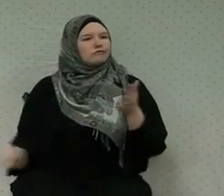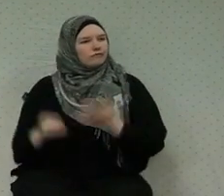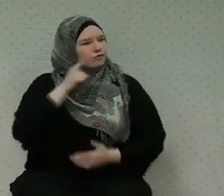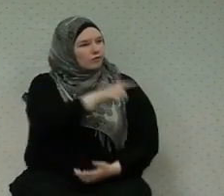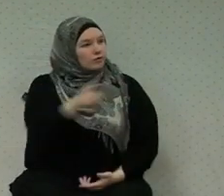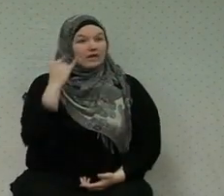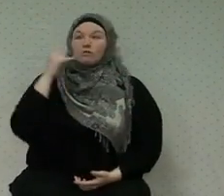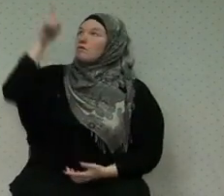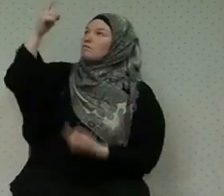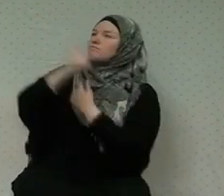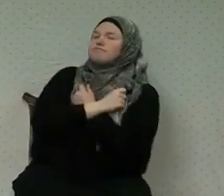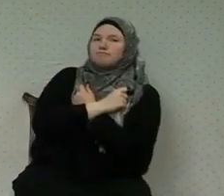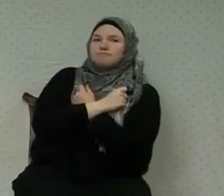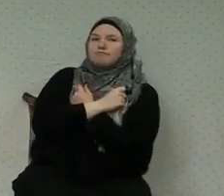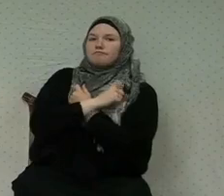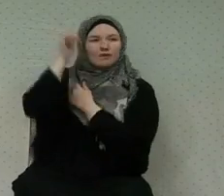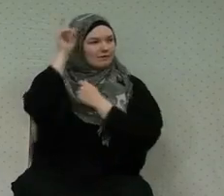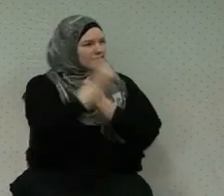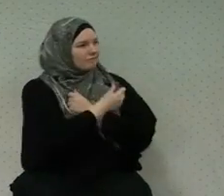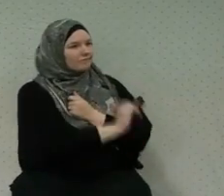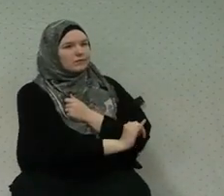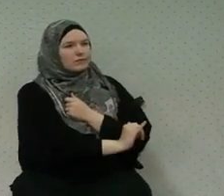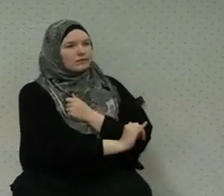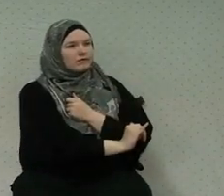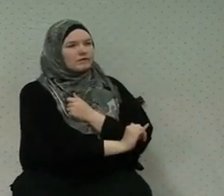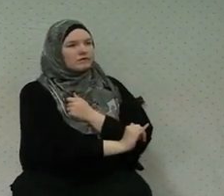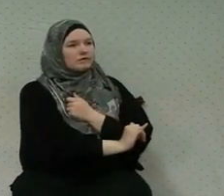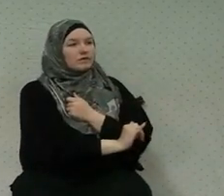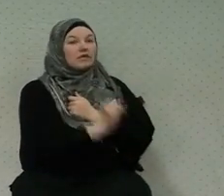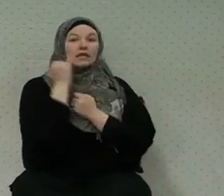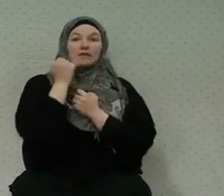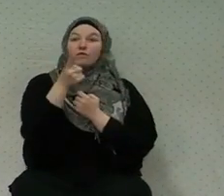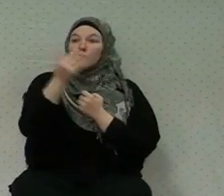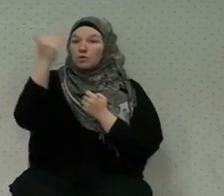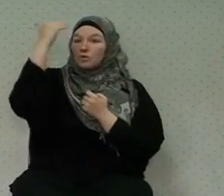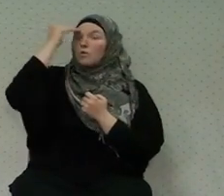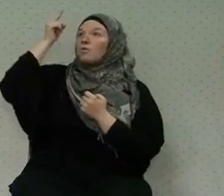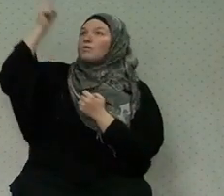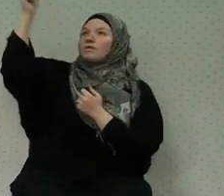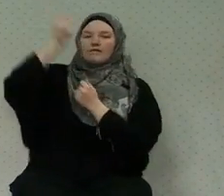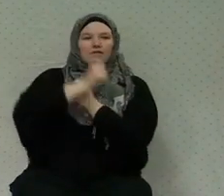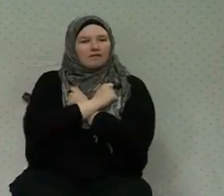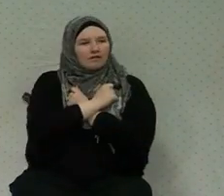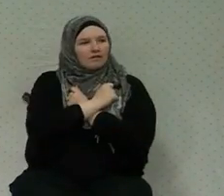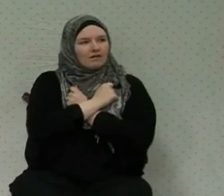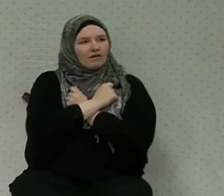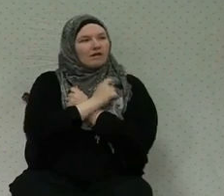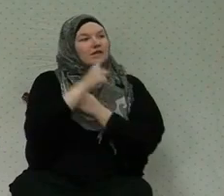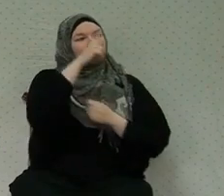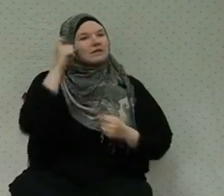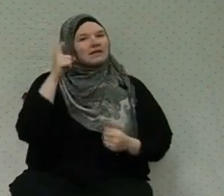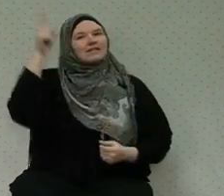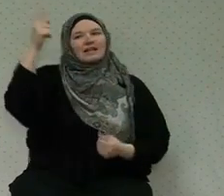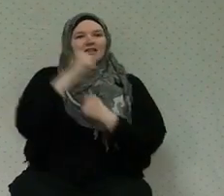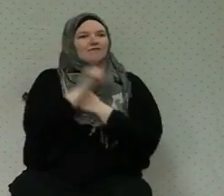If you love him, he loves you back. Actually, if you know that you love him, it is because he